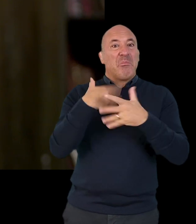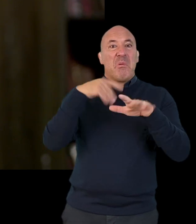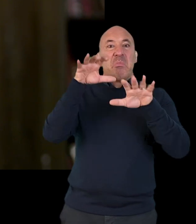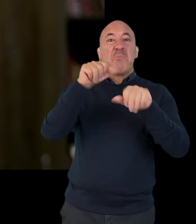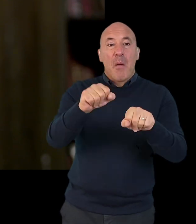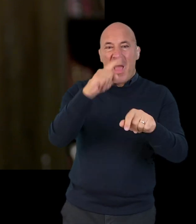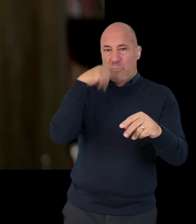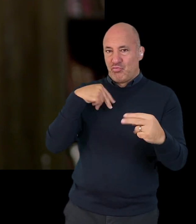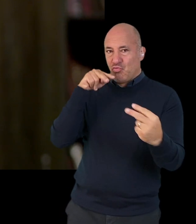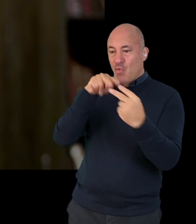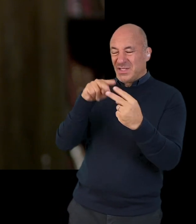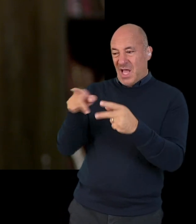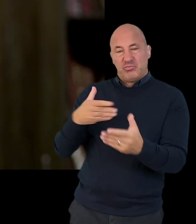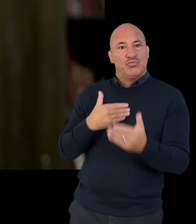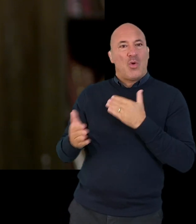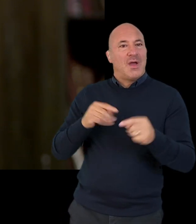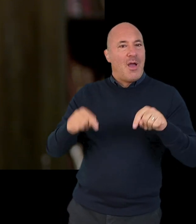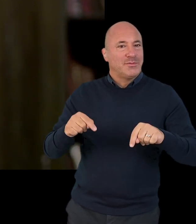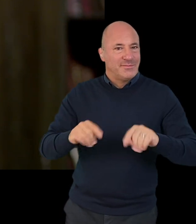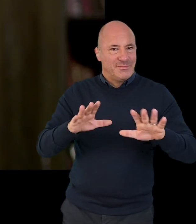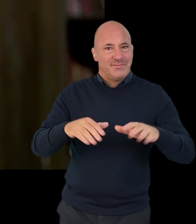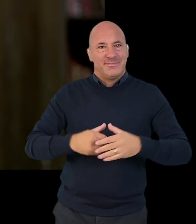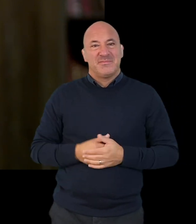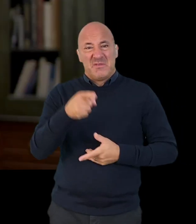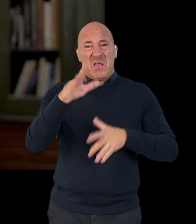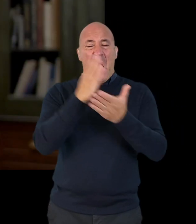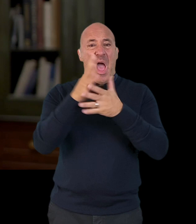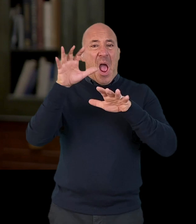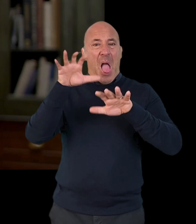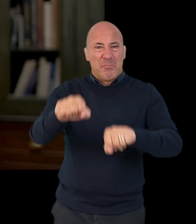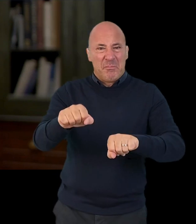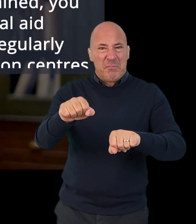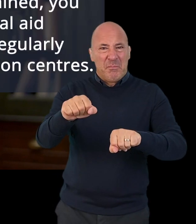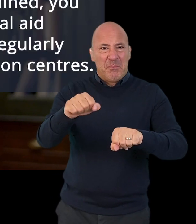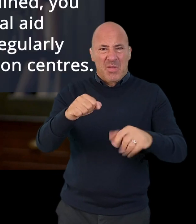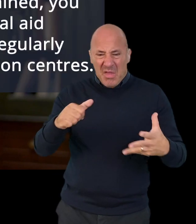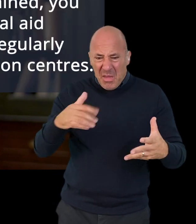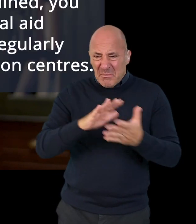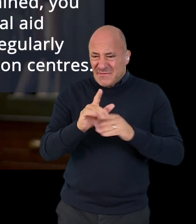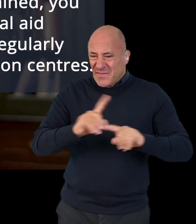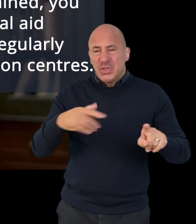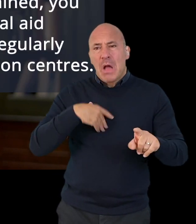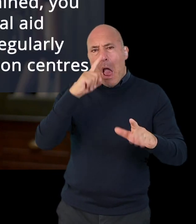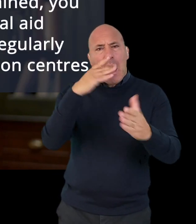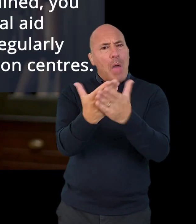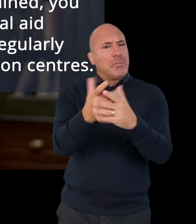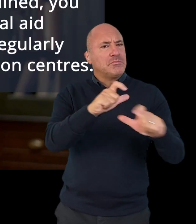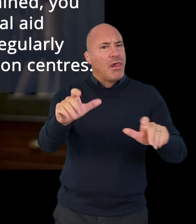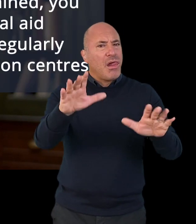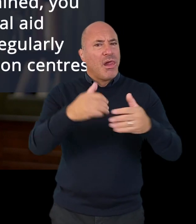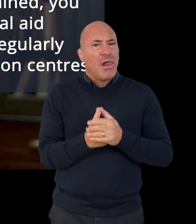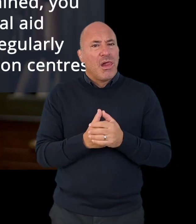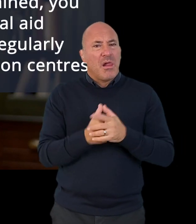to contact so that you're able to deal with that situation. If you are detained, you still get to make your asylum